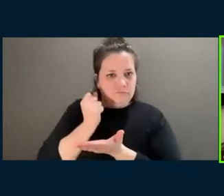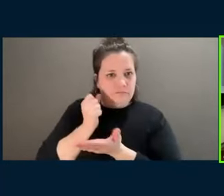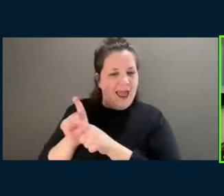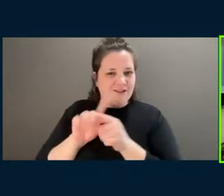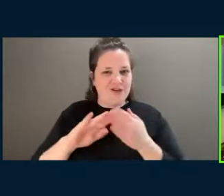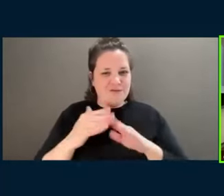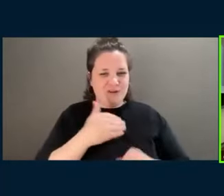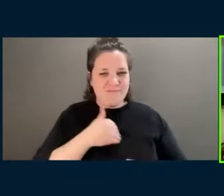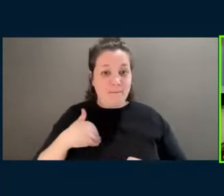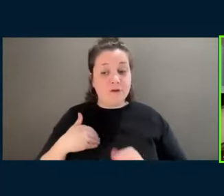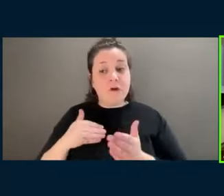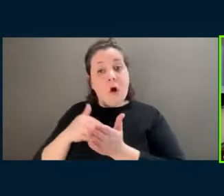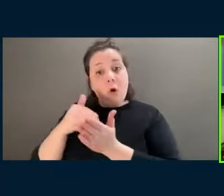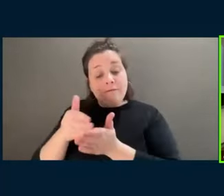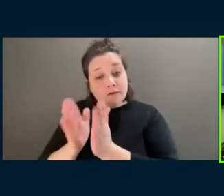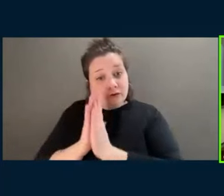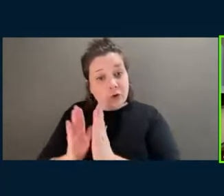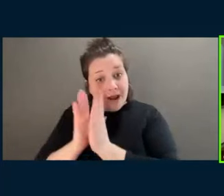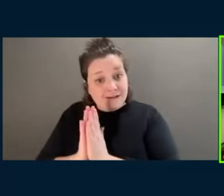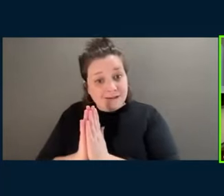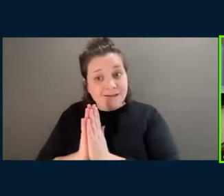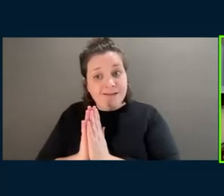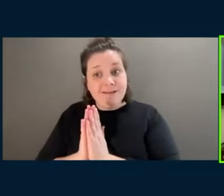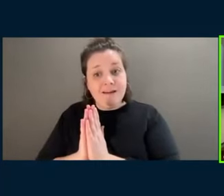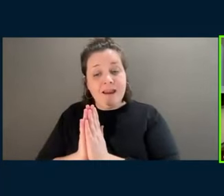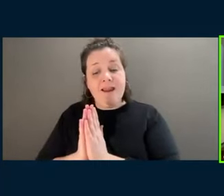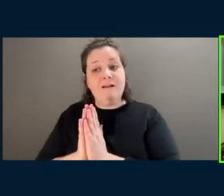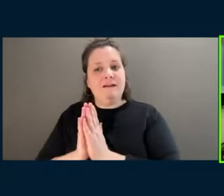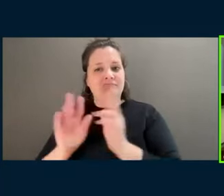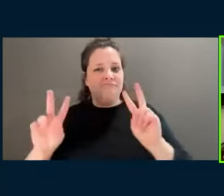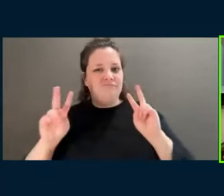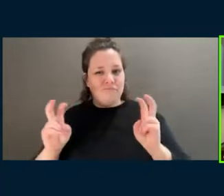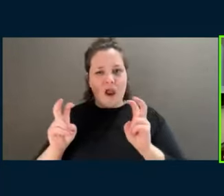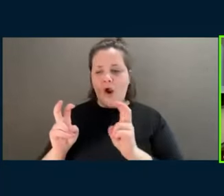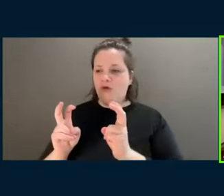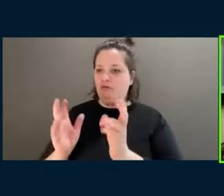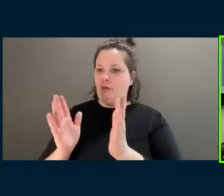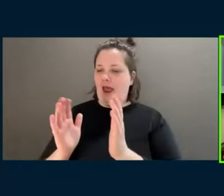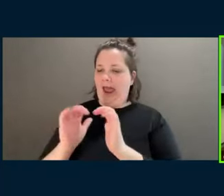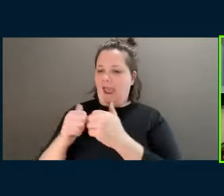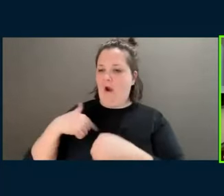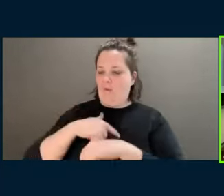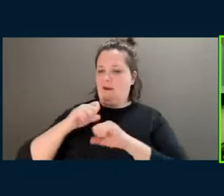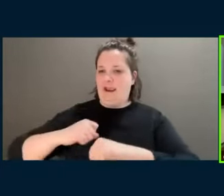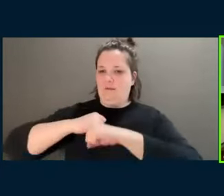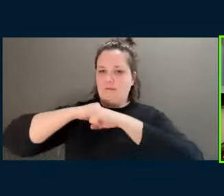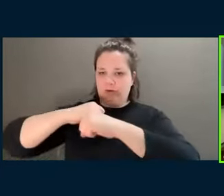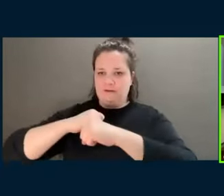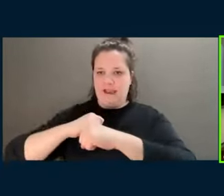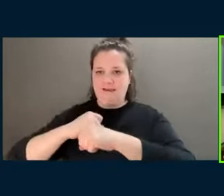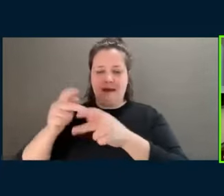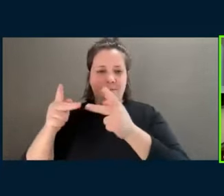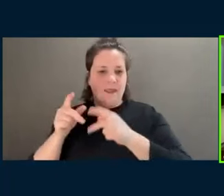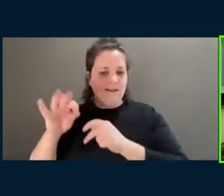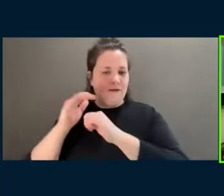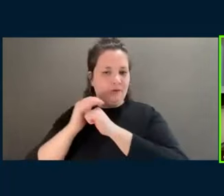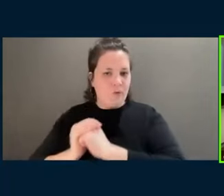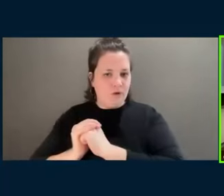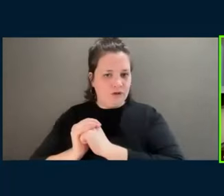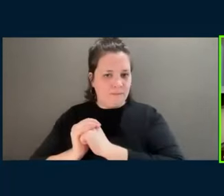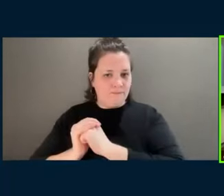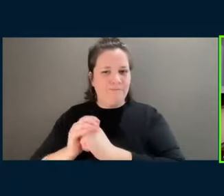requested programs is the Protecting Places of Worship forums that educates local communities on how to prevent and respond to hate crimes